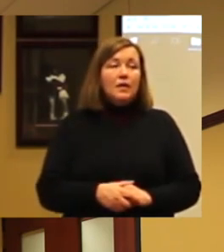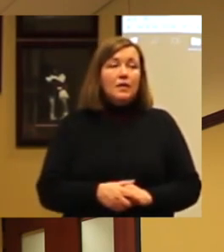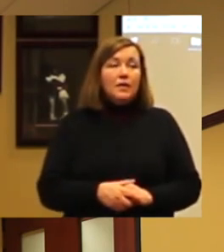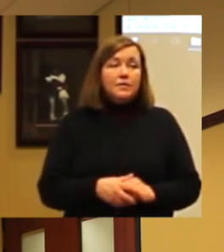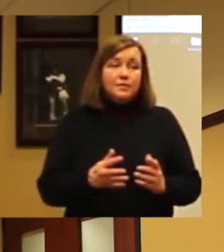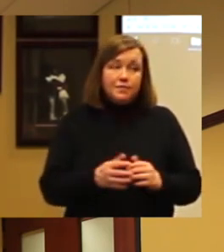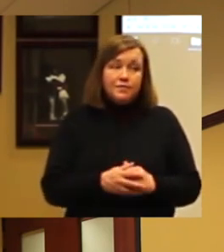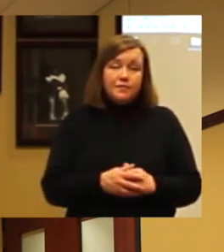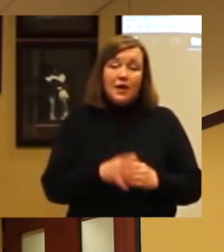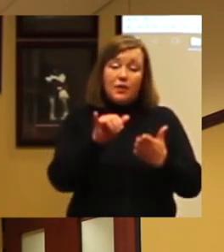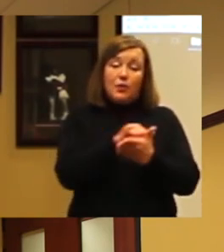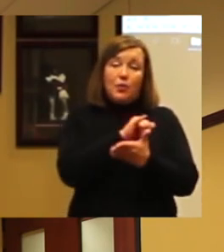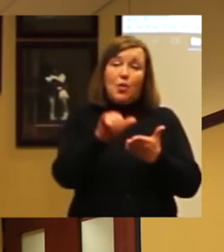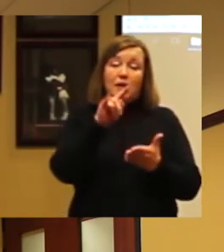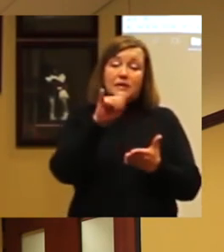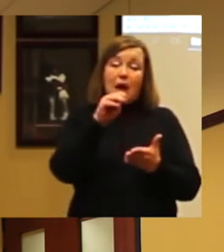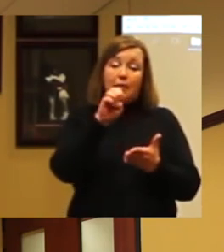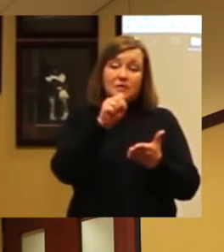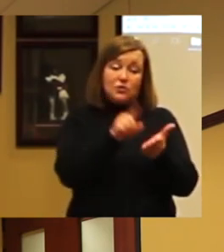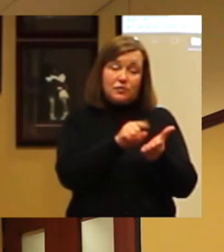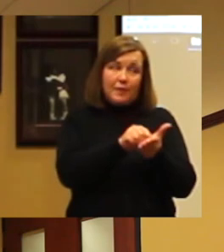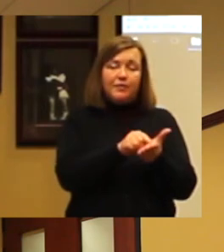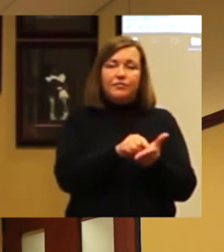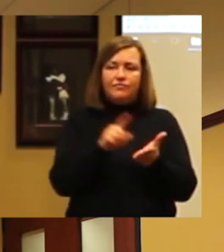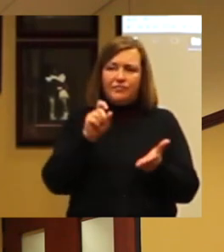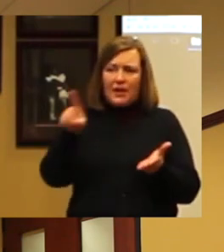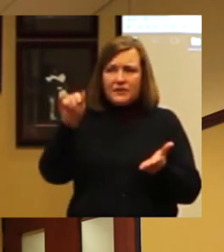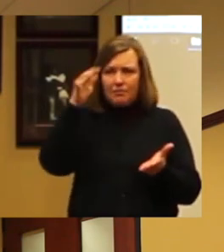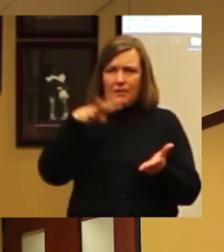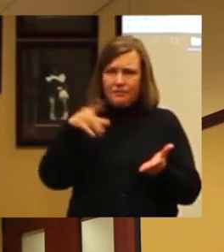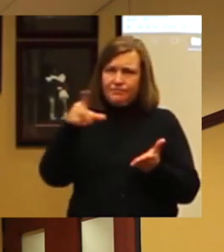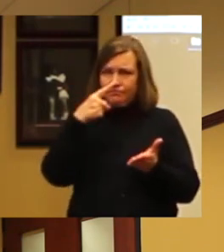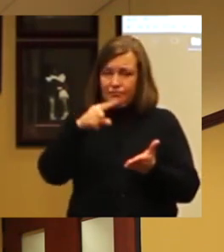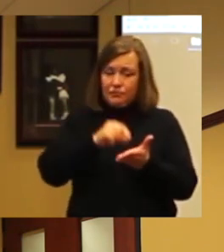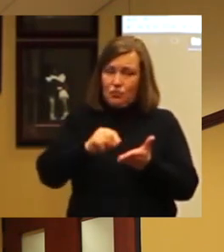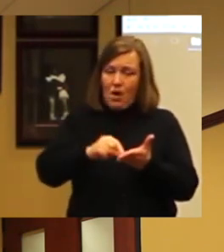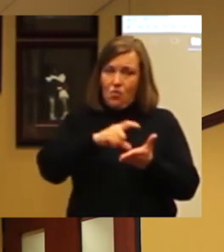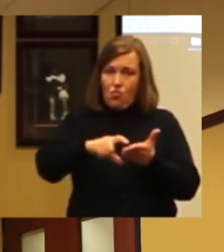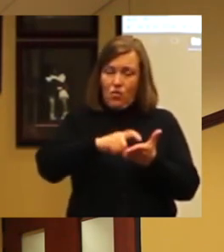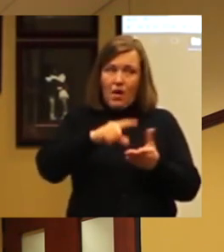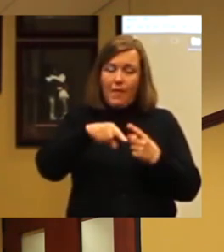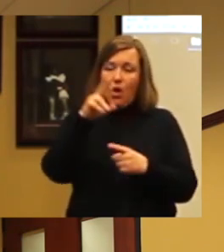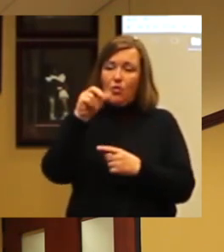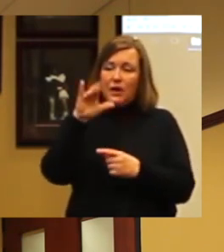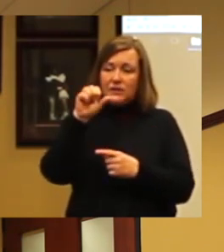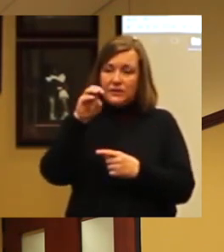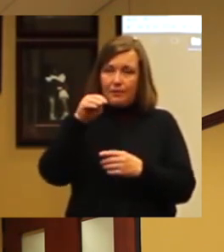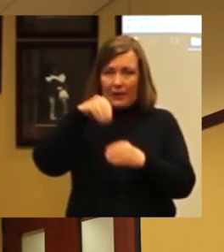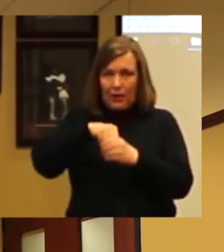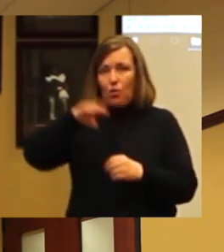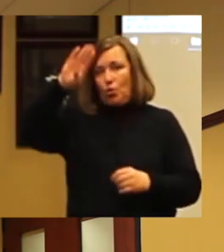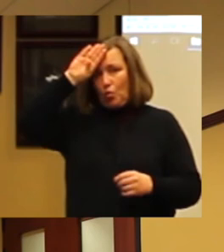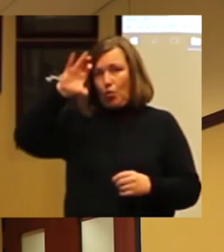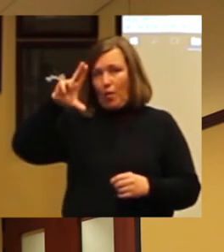The New York Times asked him to write an article on racism in Cuba. So he